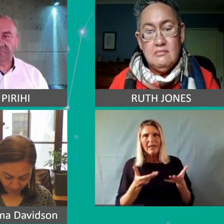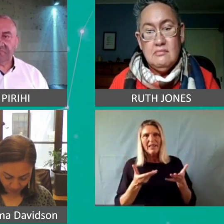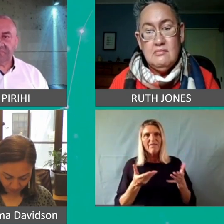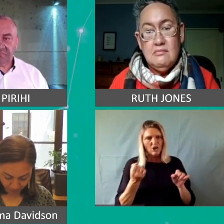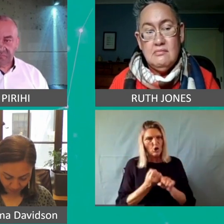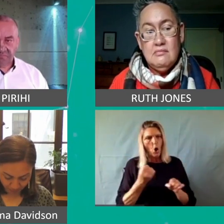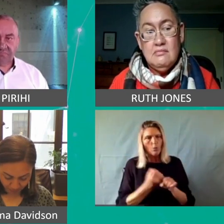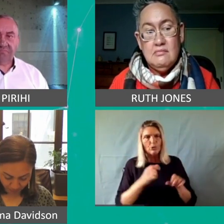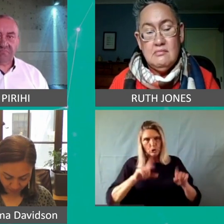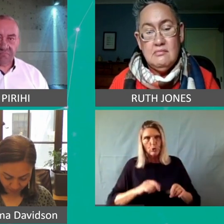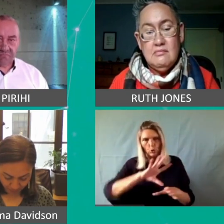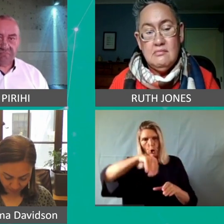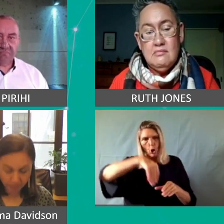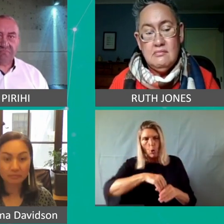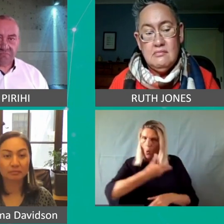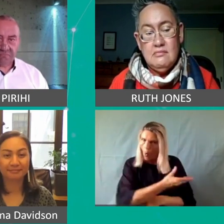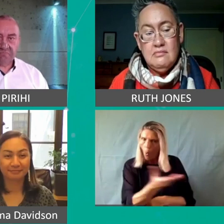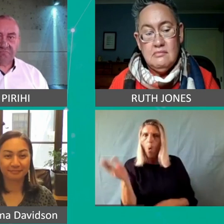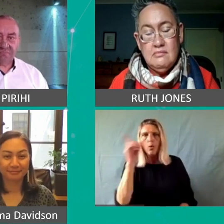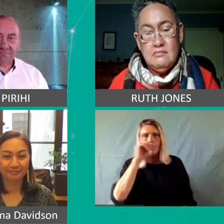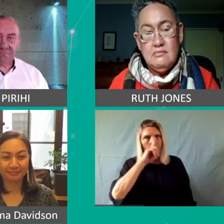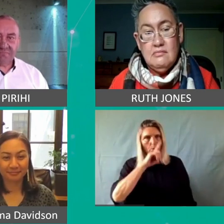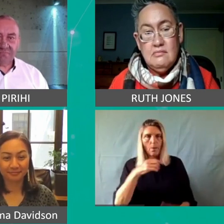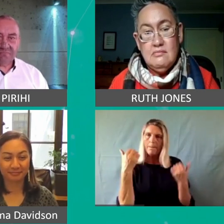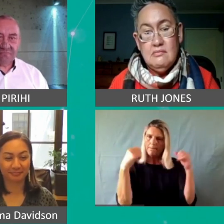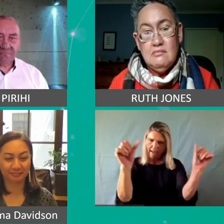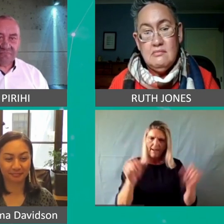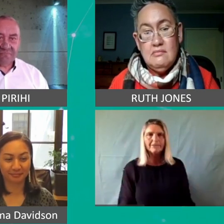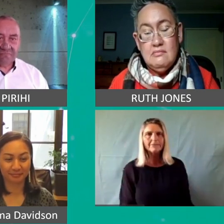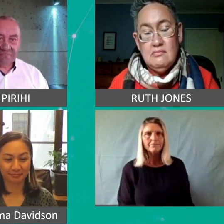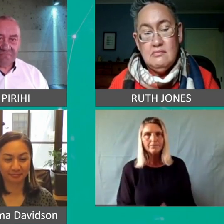to be inclusive. Thank you.